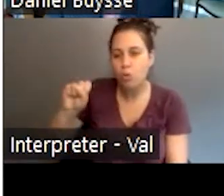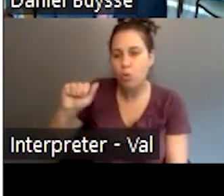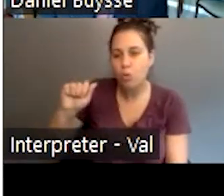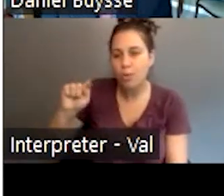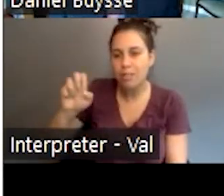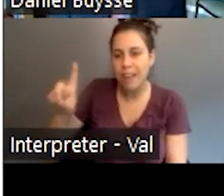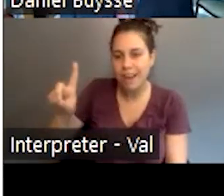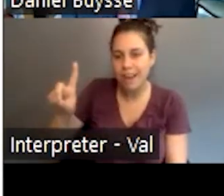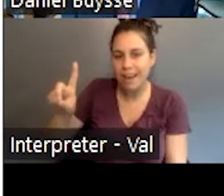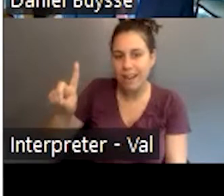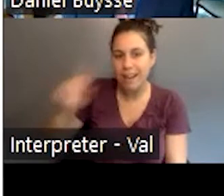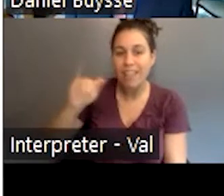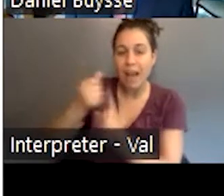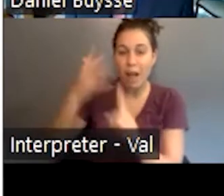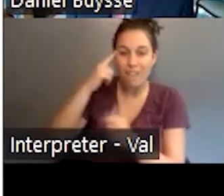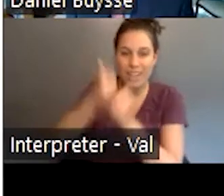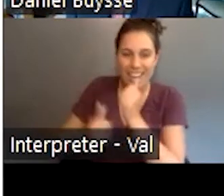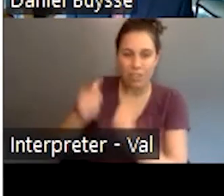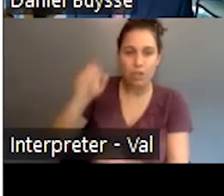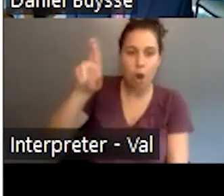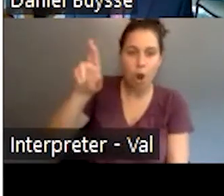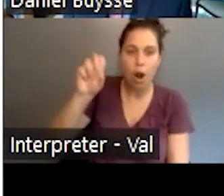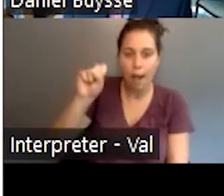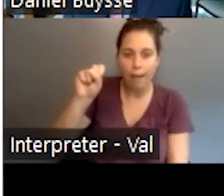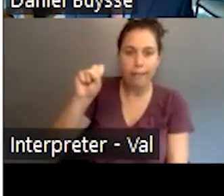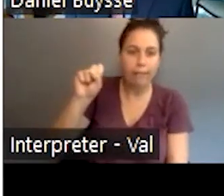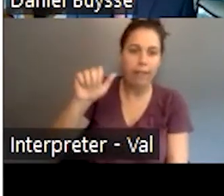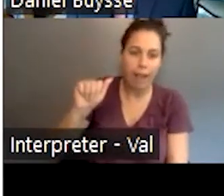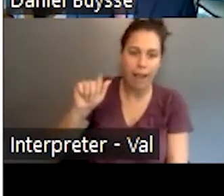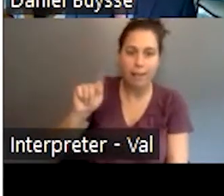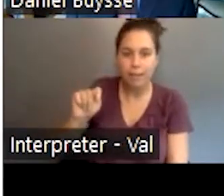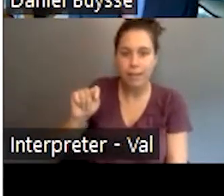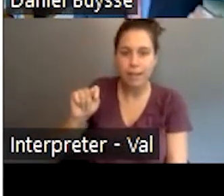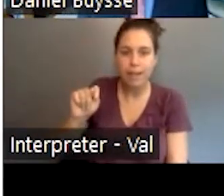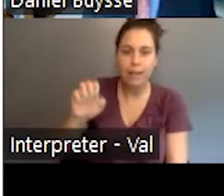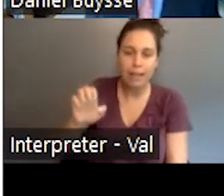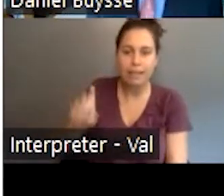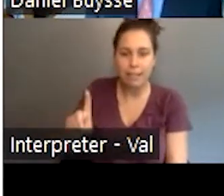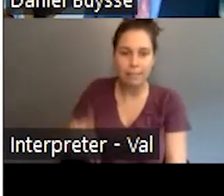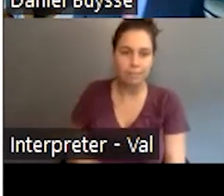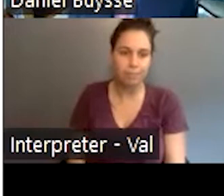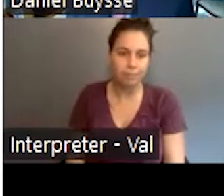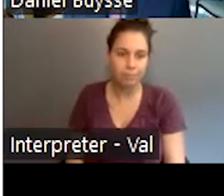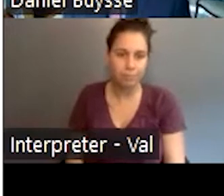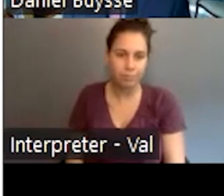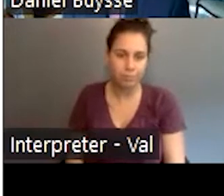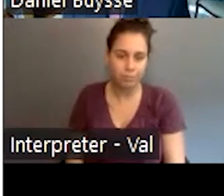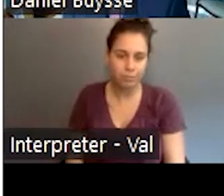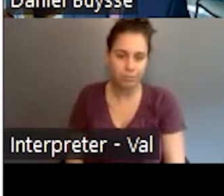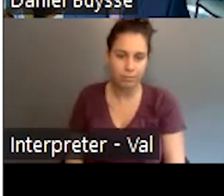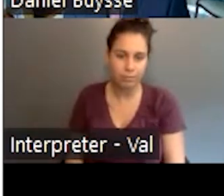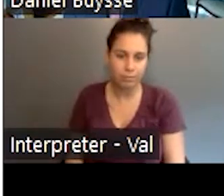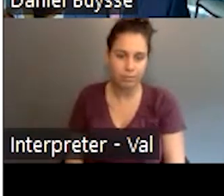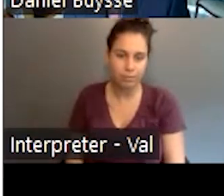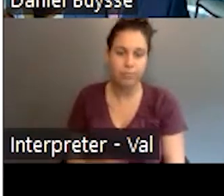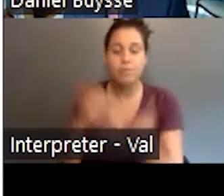regularity, satisfaction, alertness, timing, efficiency, and duration. Now, just to give you an illustration of why it is